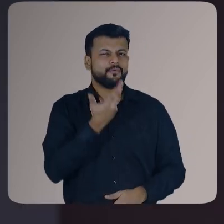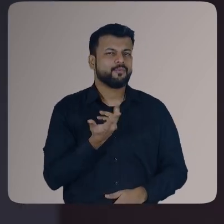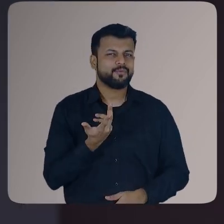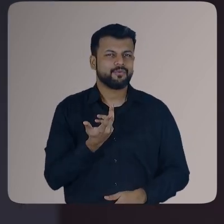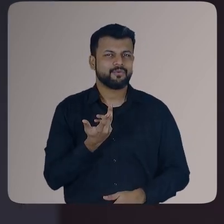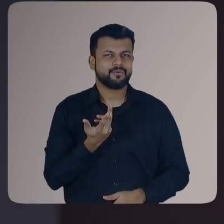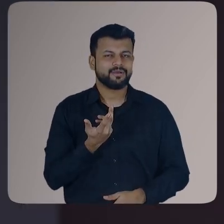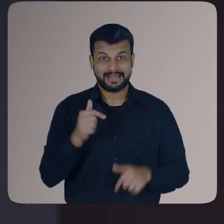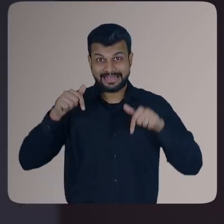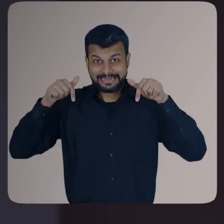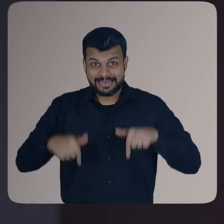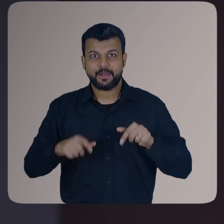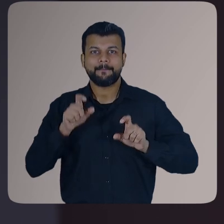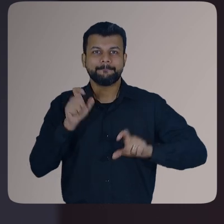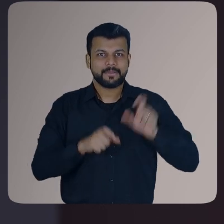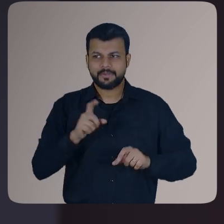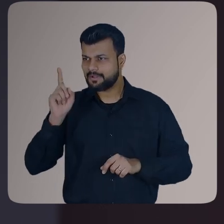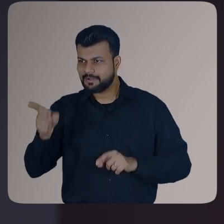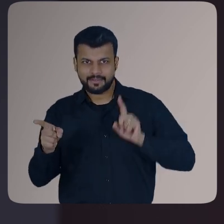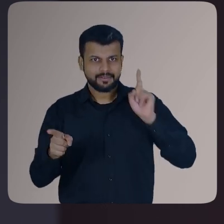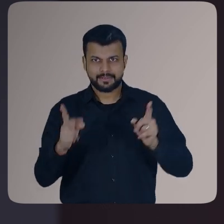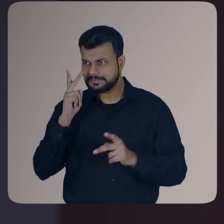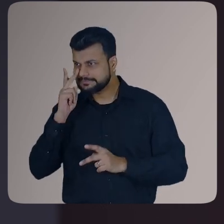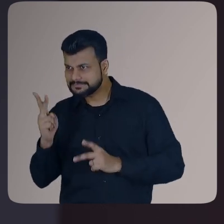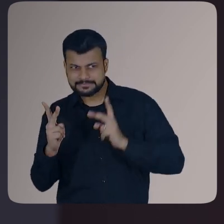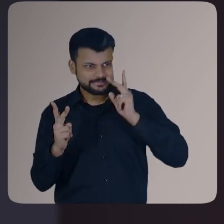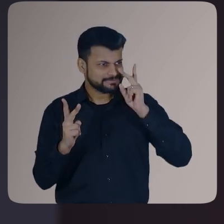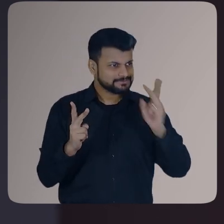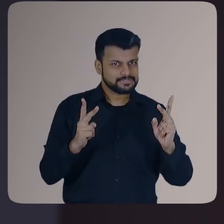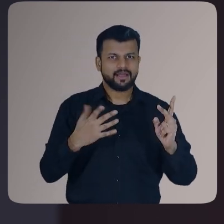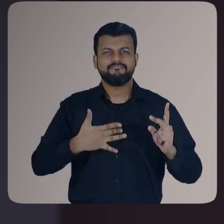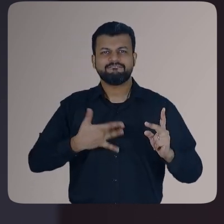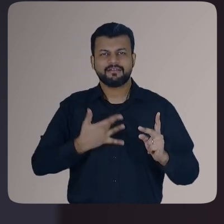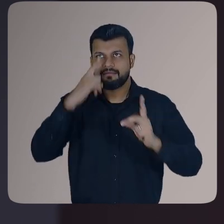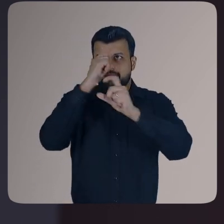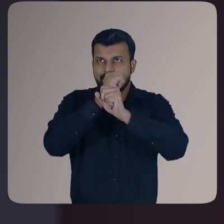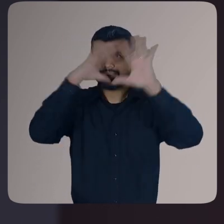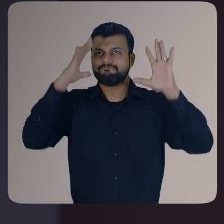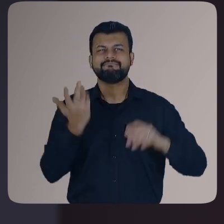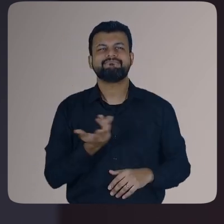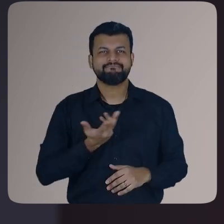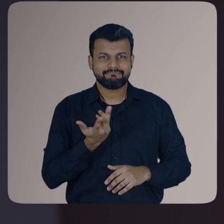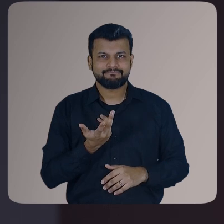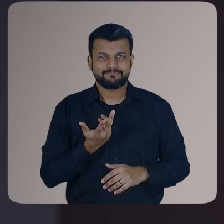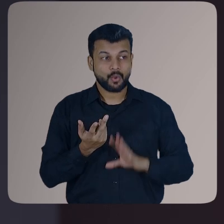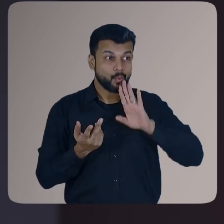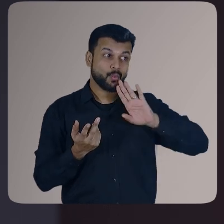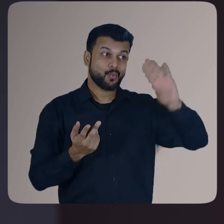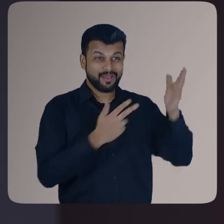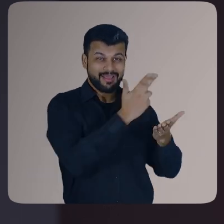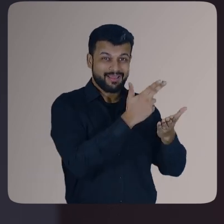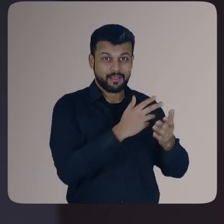me curious as how contemporary viewers perceive and interpret both these works from such different